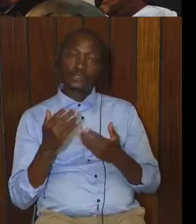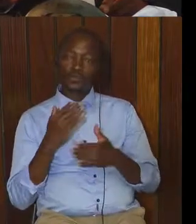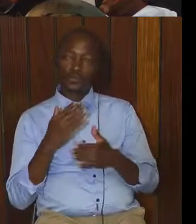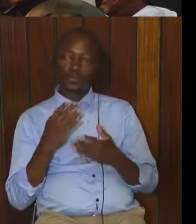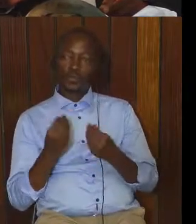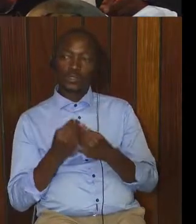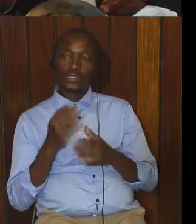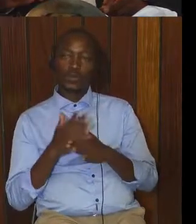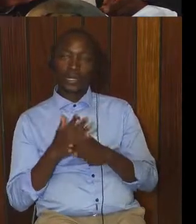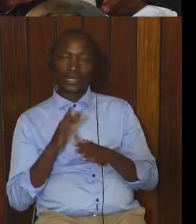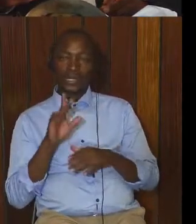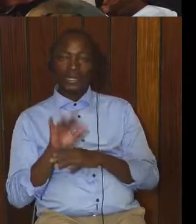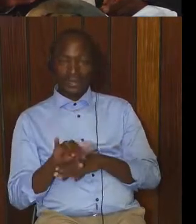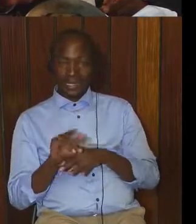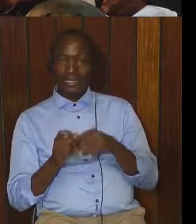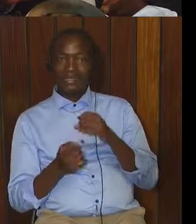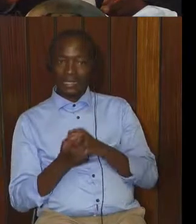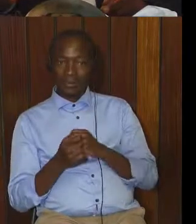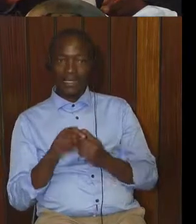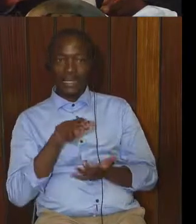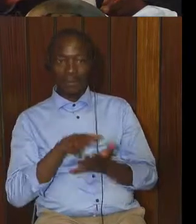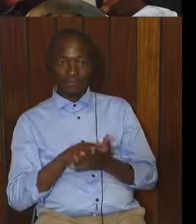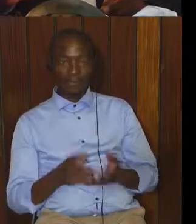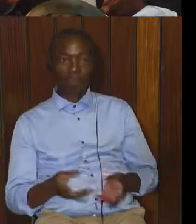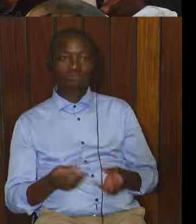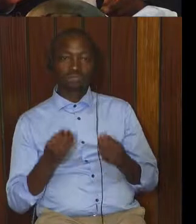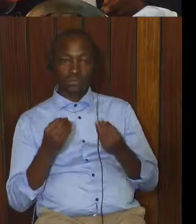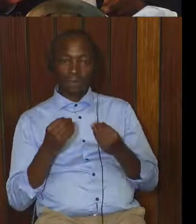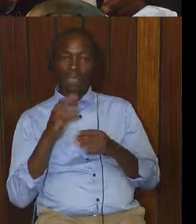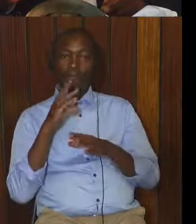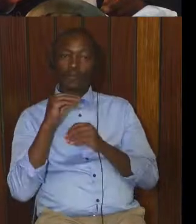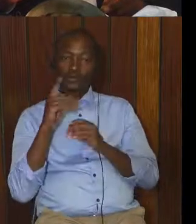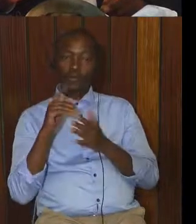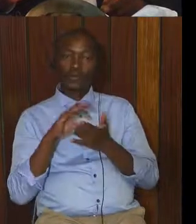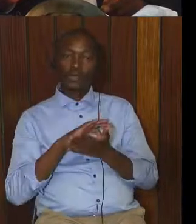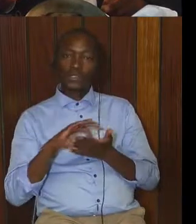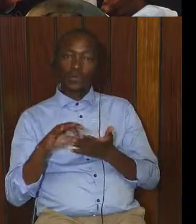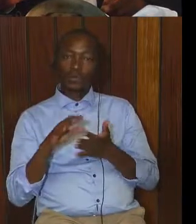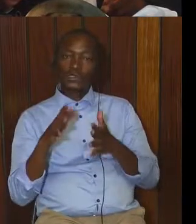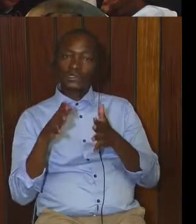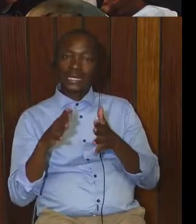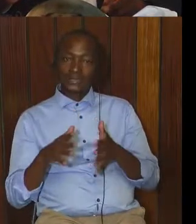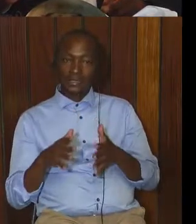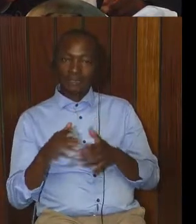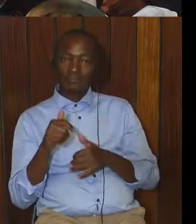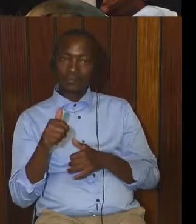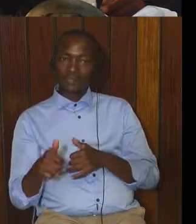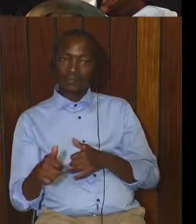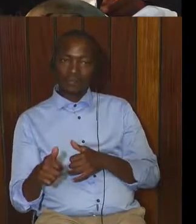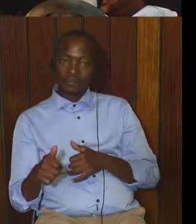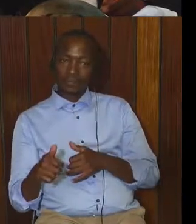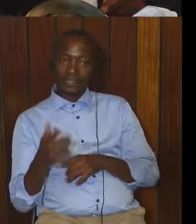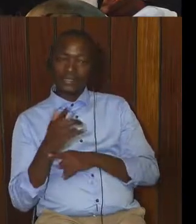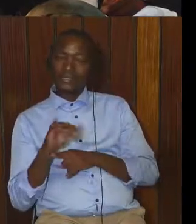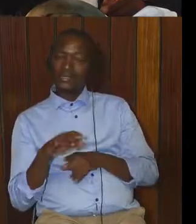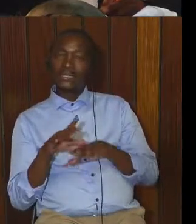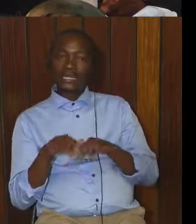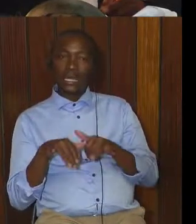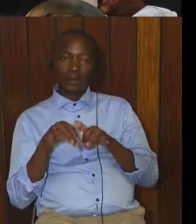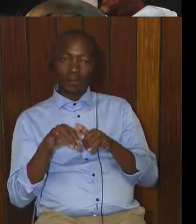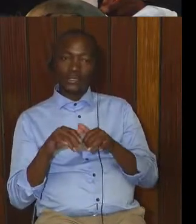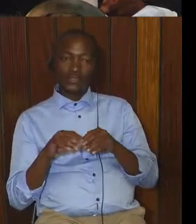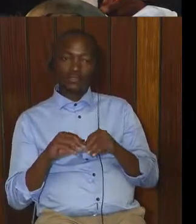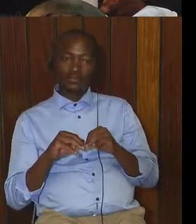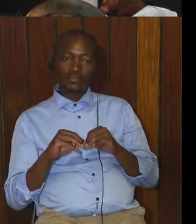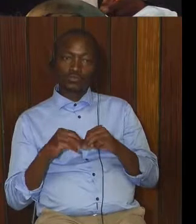works. That has happened, and we spoke with the contractor themselves. The contractor is still waiting to move on. So